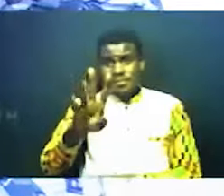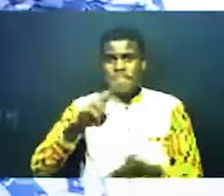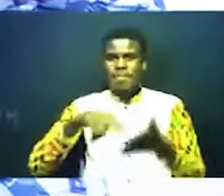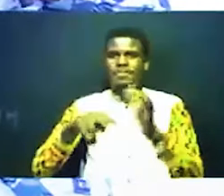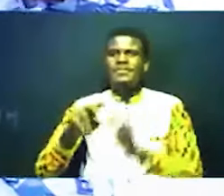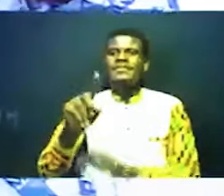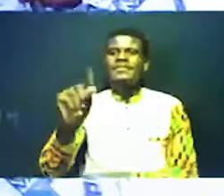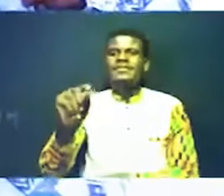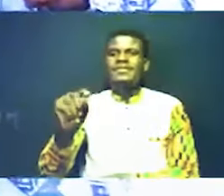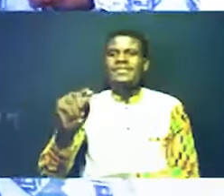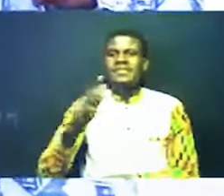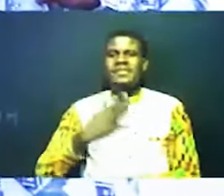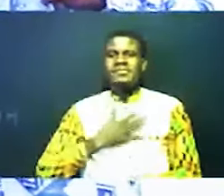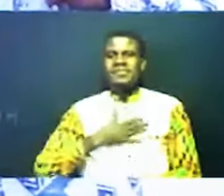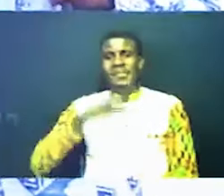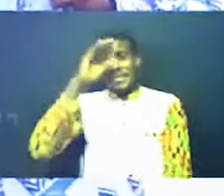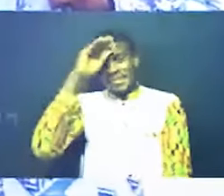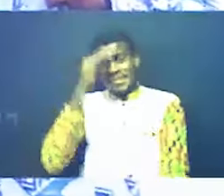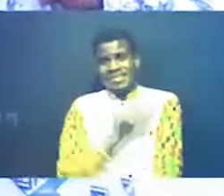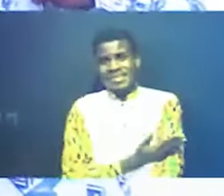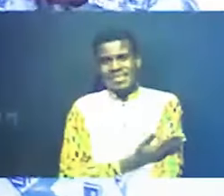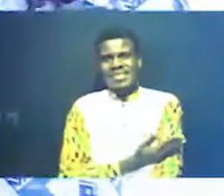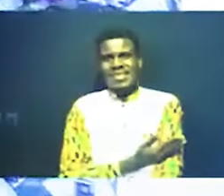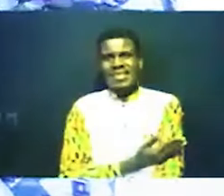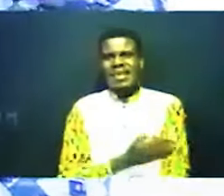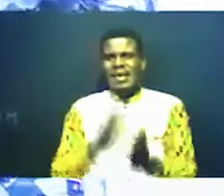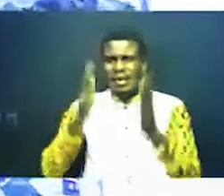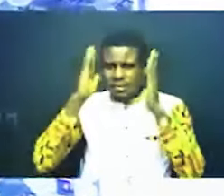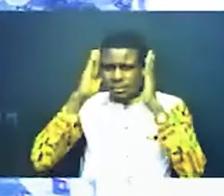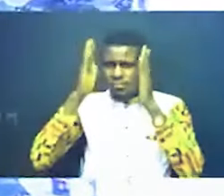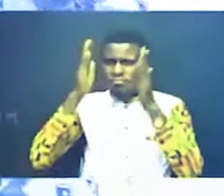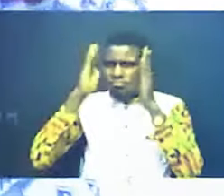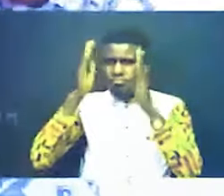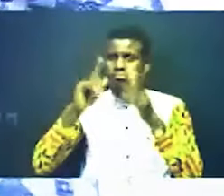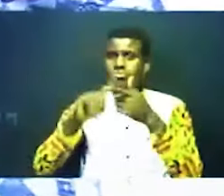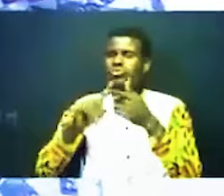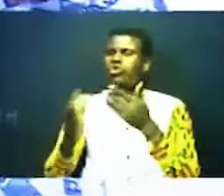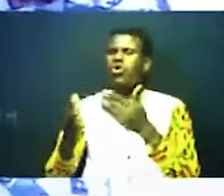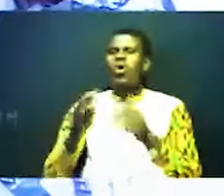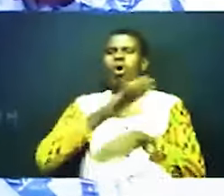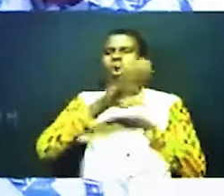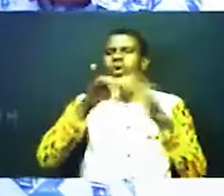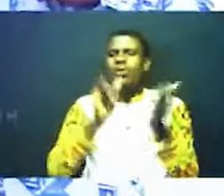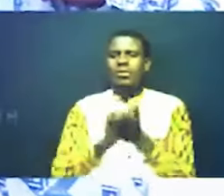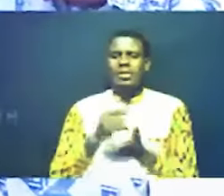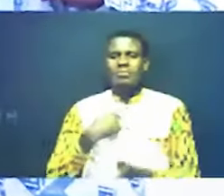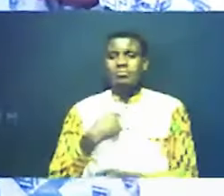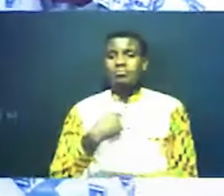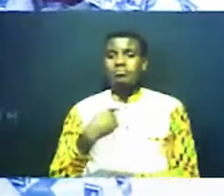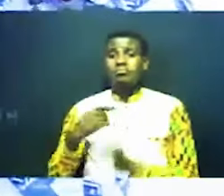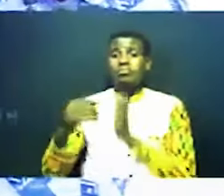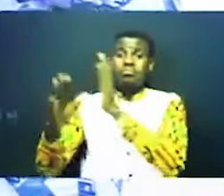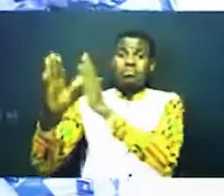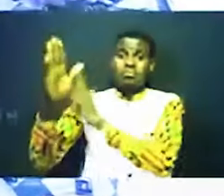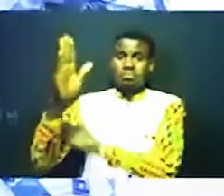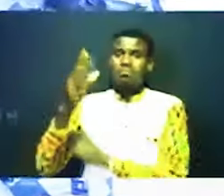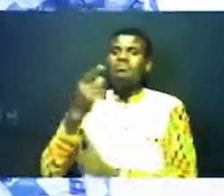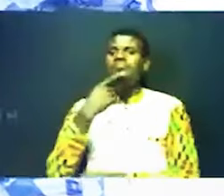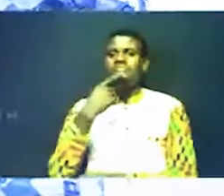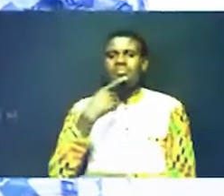My son, pay attention to what I say. Turn your ear to my